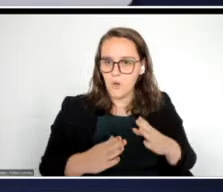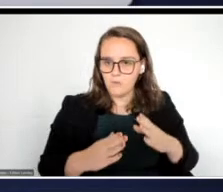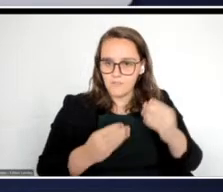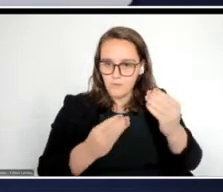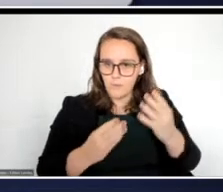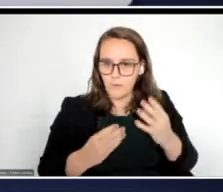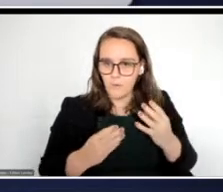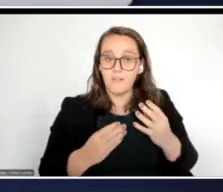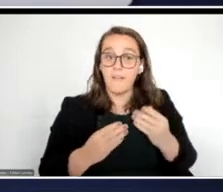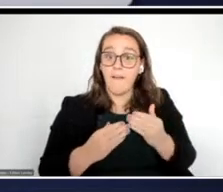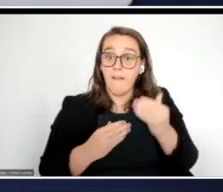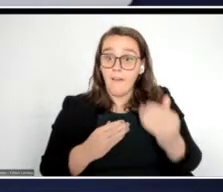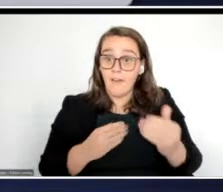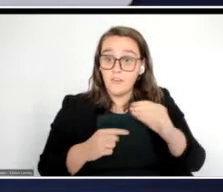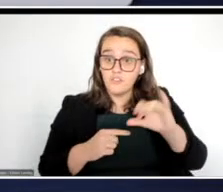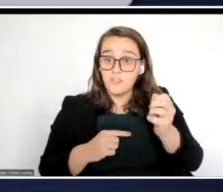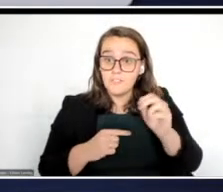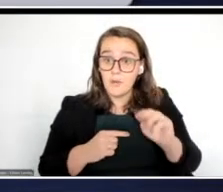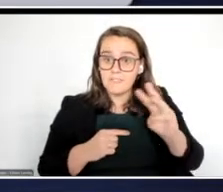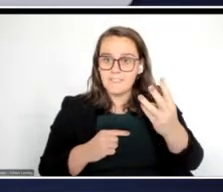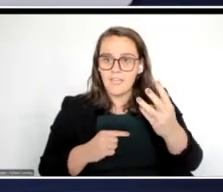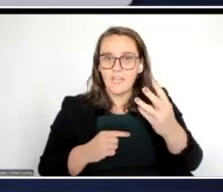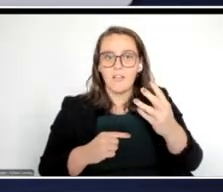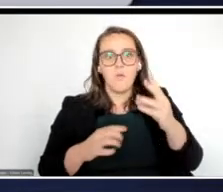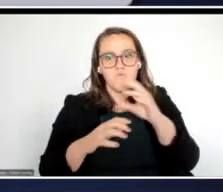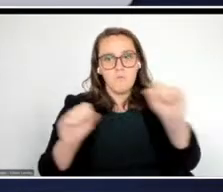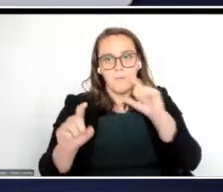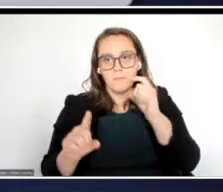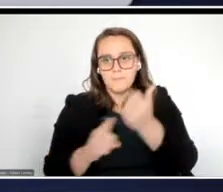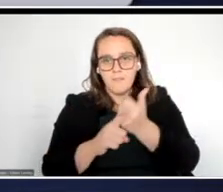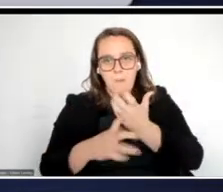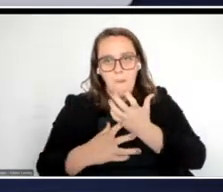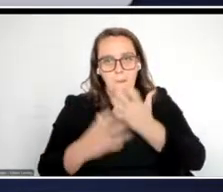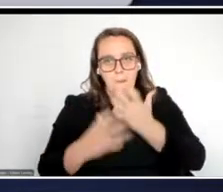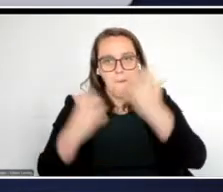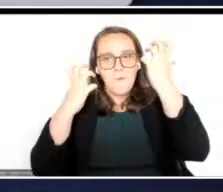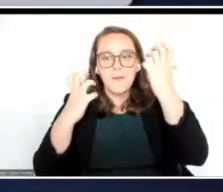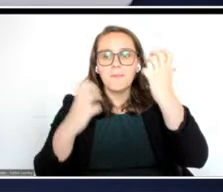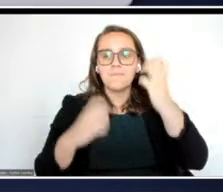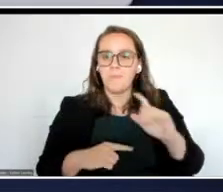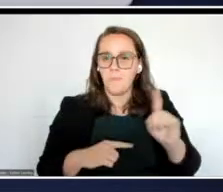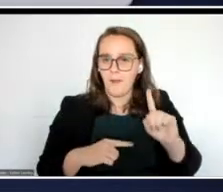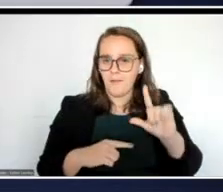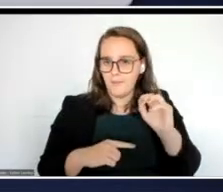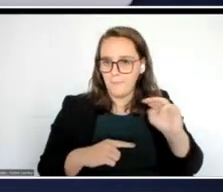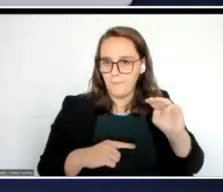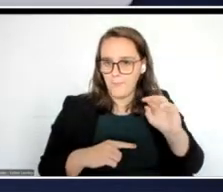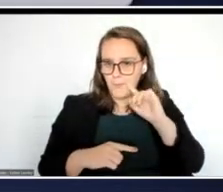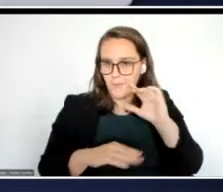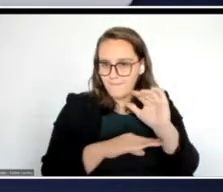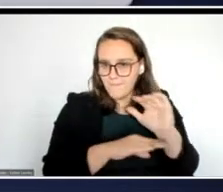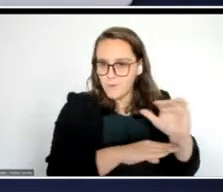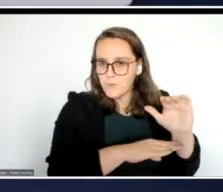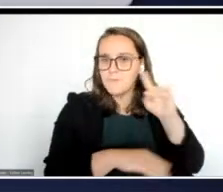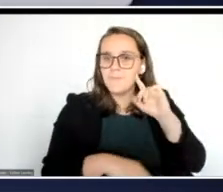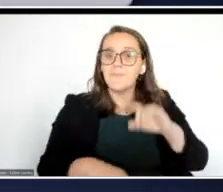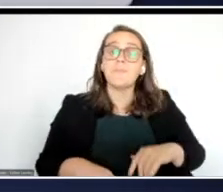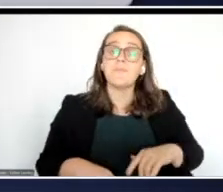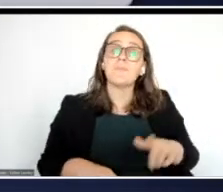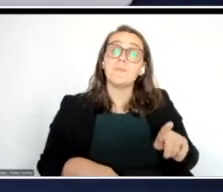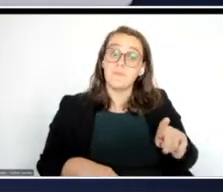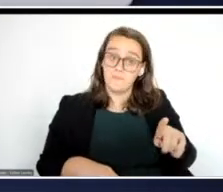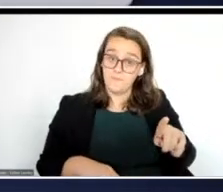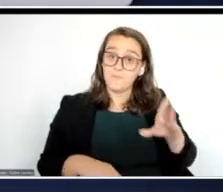how angry the president was when he was in a limo that afternoon. That professional also testified that